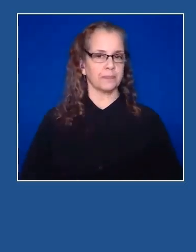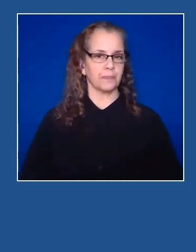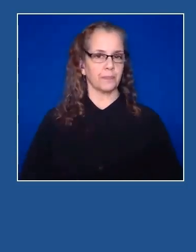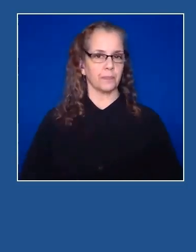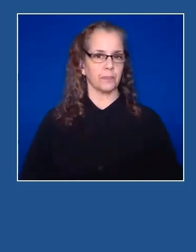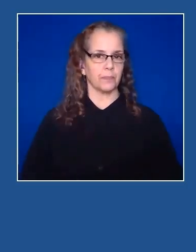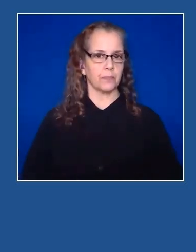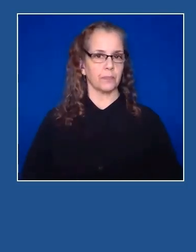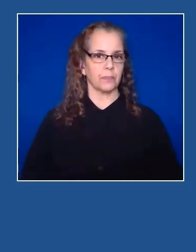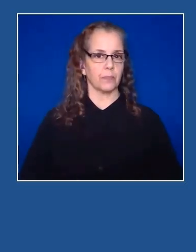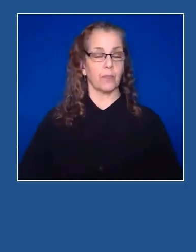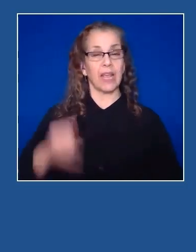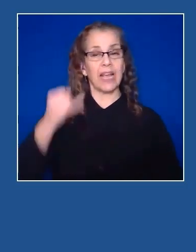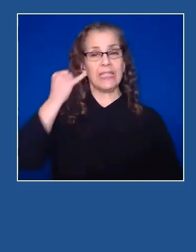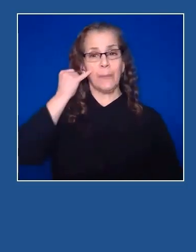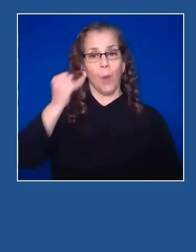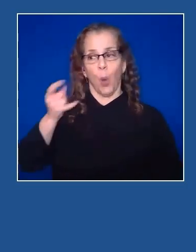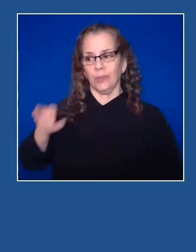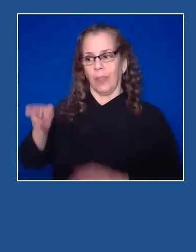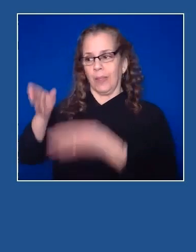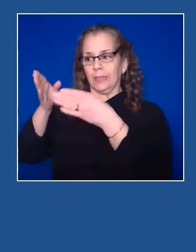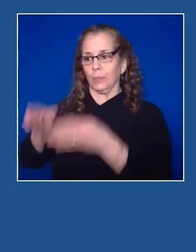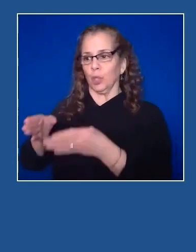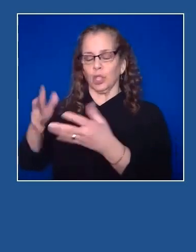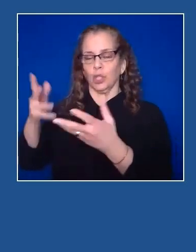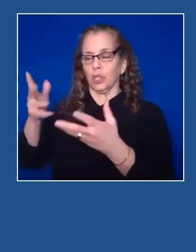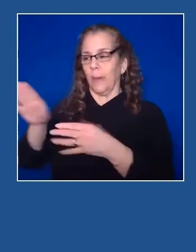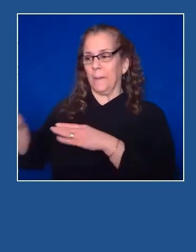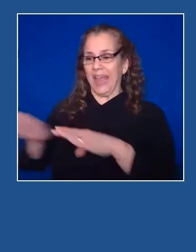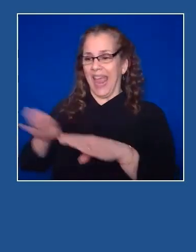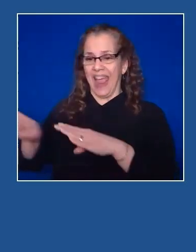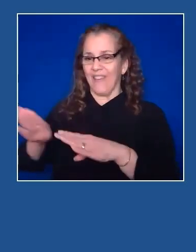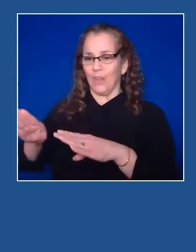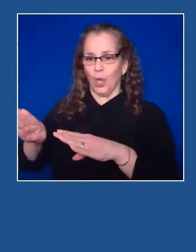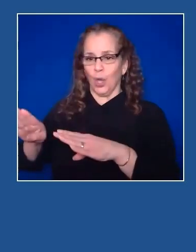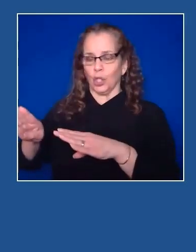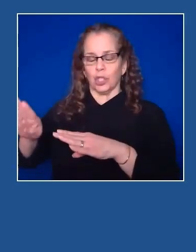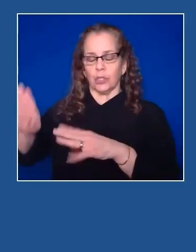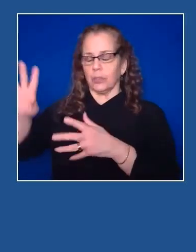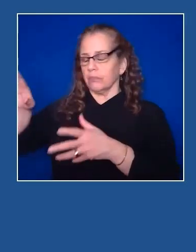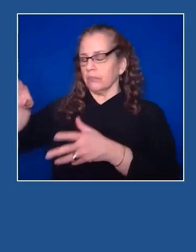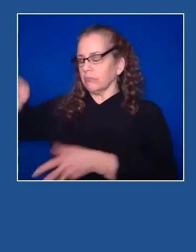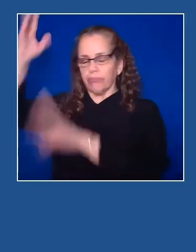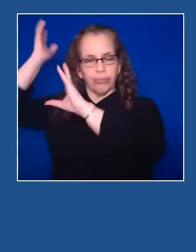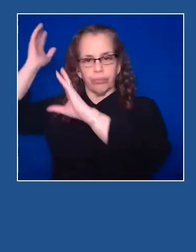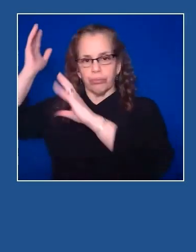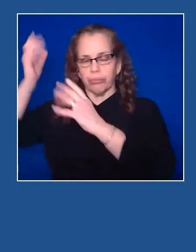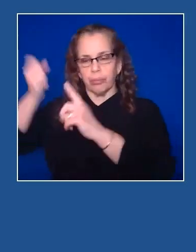my loved one's behavior is so off the wall that I can't validate it? What do you do in that context?